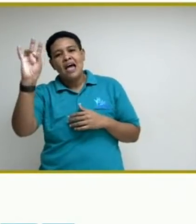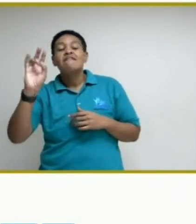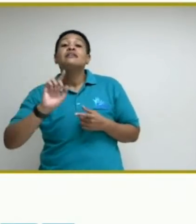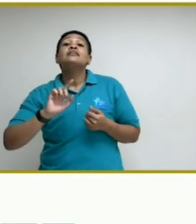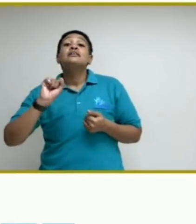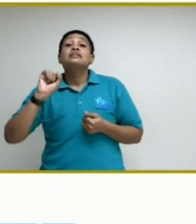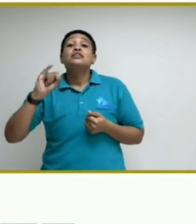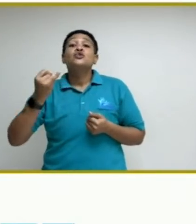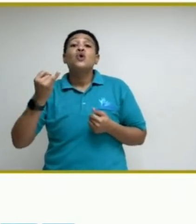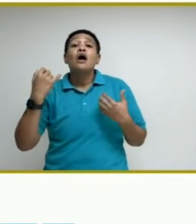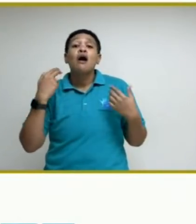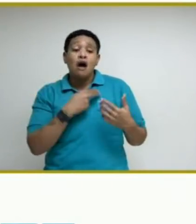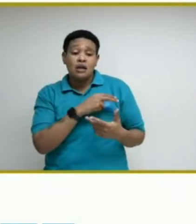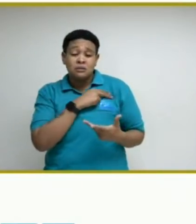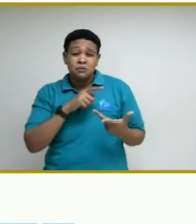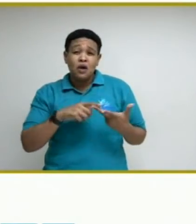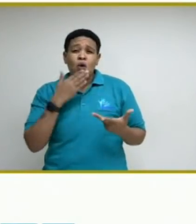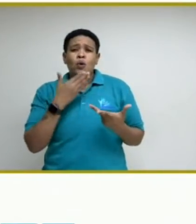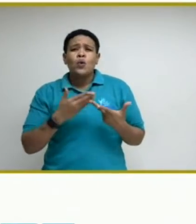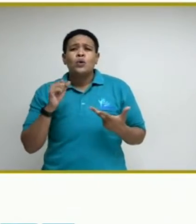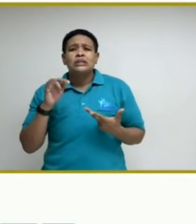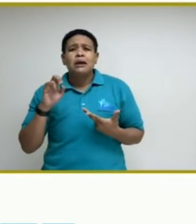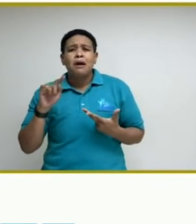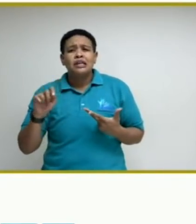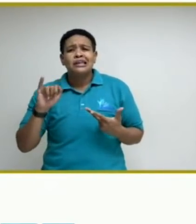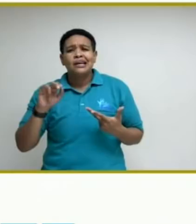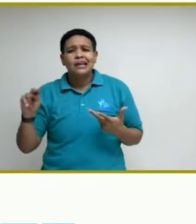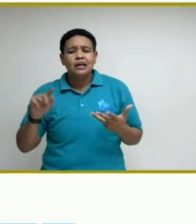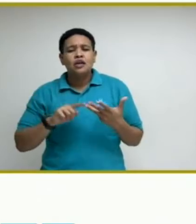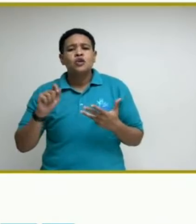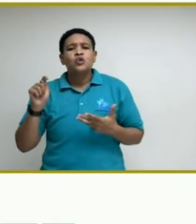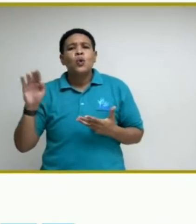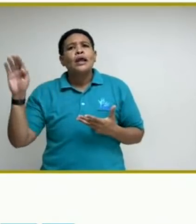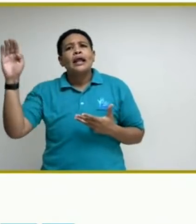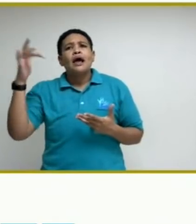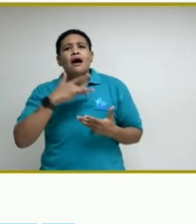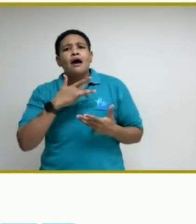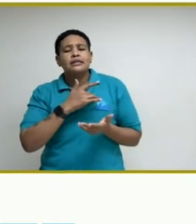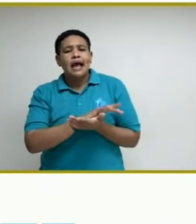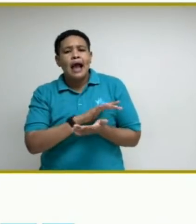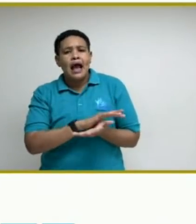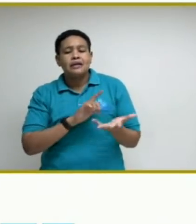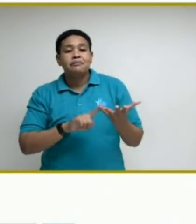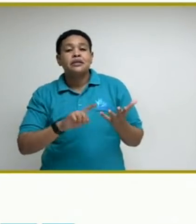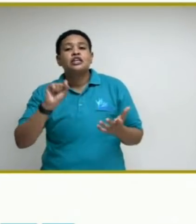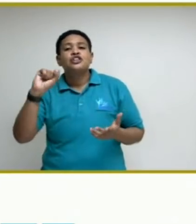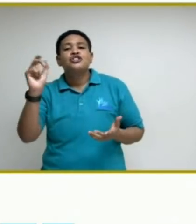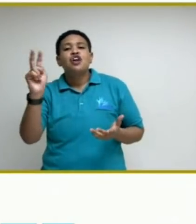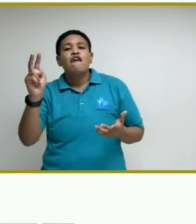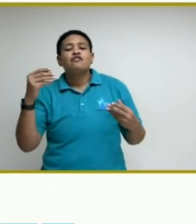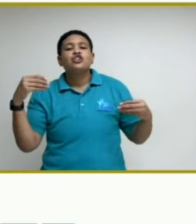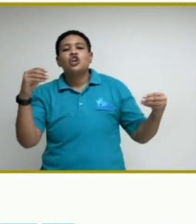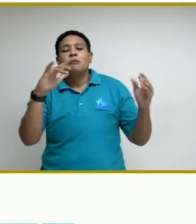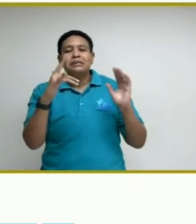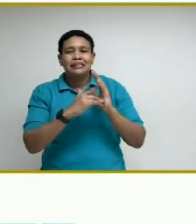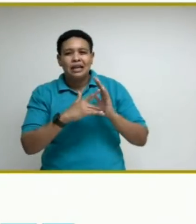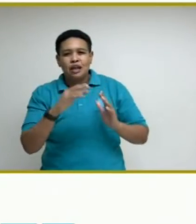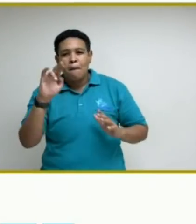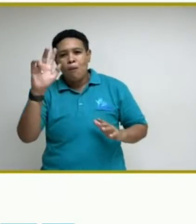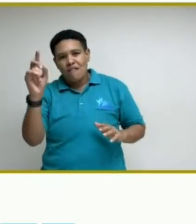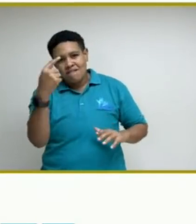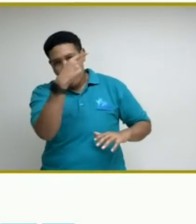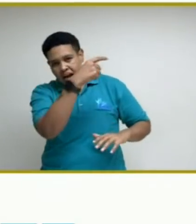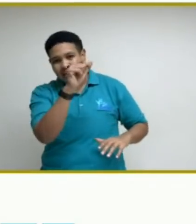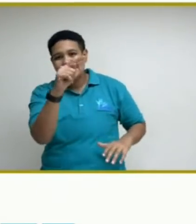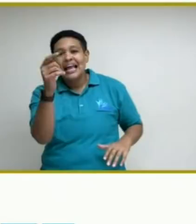Samaritan Inn, Stony Hill Art Academy, Sovereign Shopping Center Boulevard. In St. Catherine, similarly